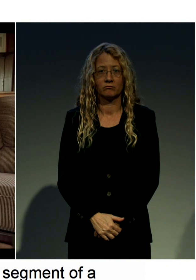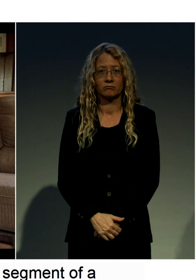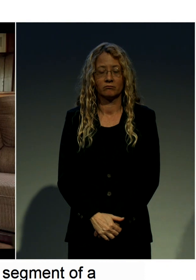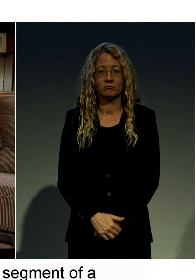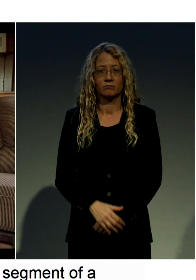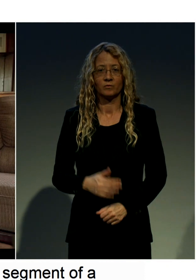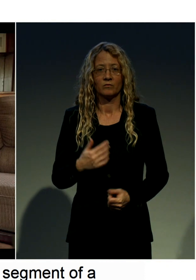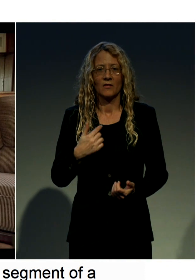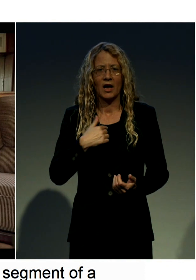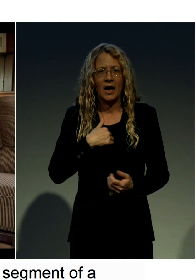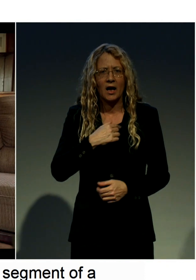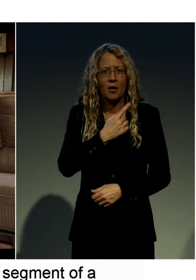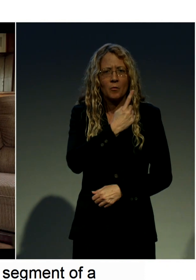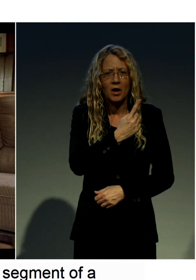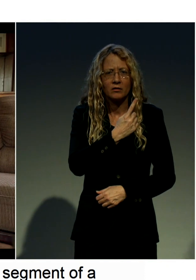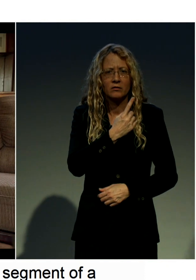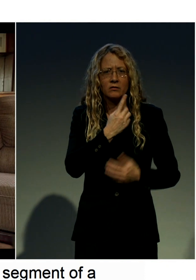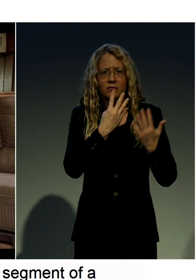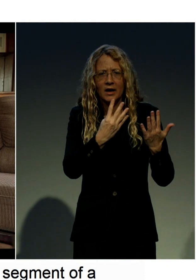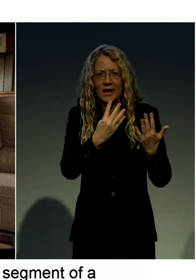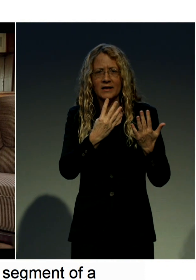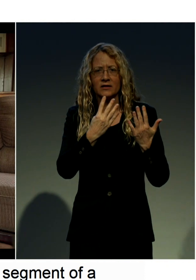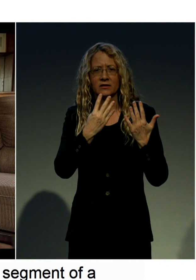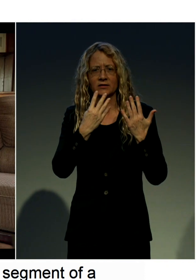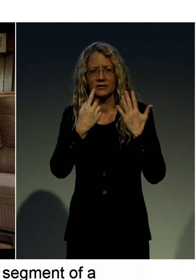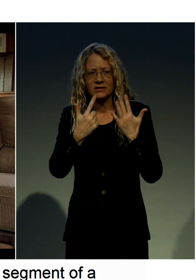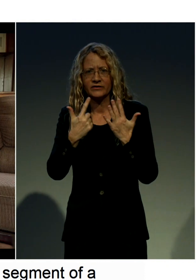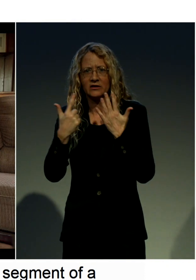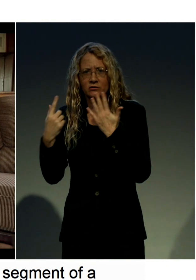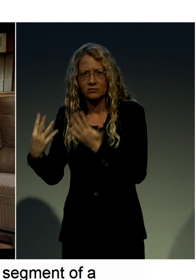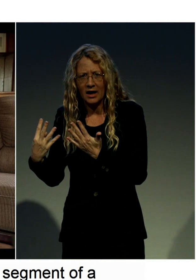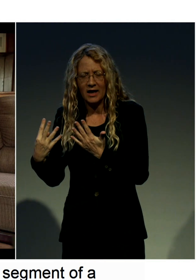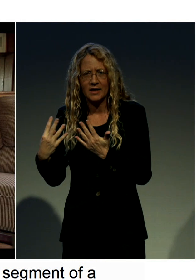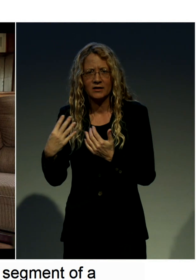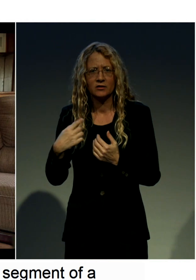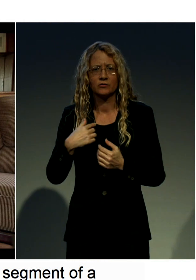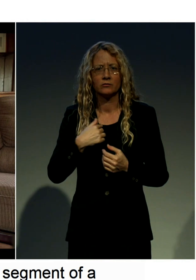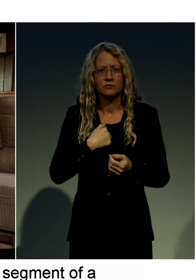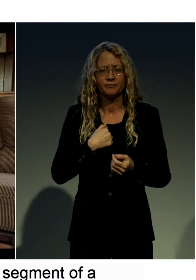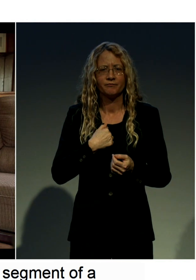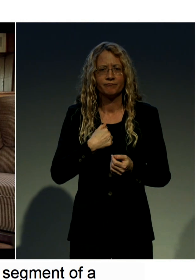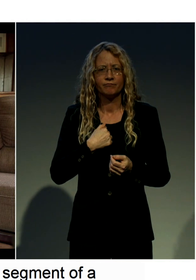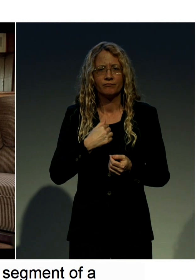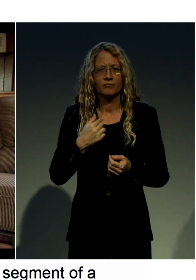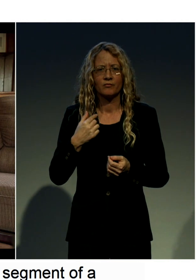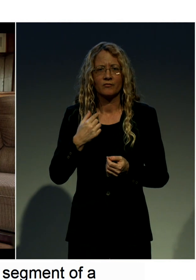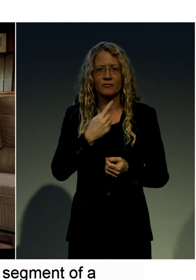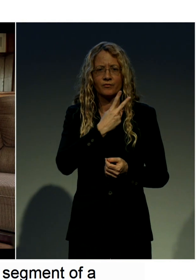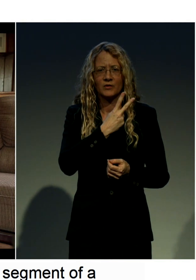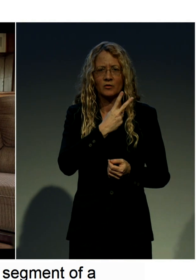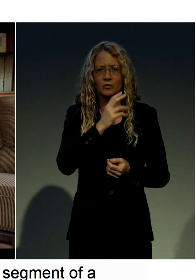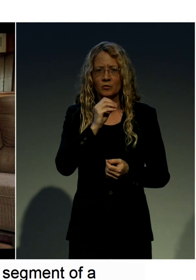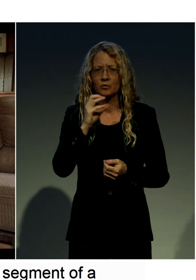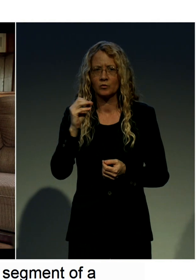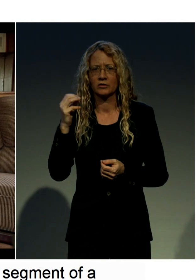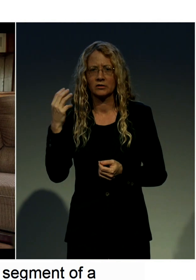1997. Yeah. And we got married in 2001. Yeah. And